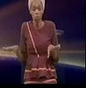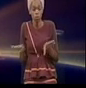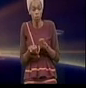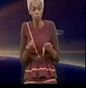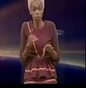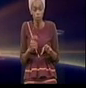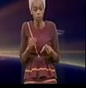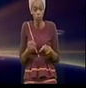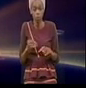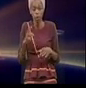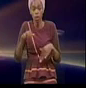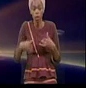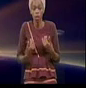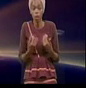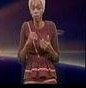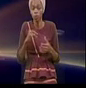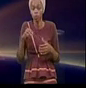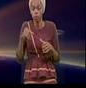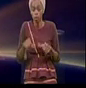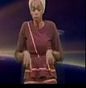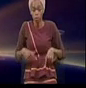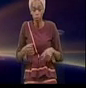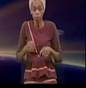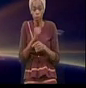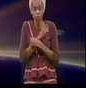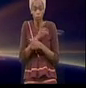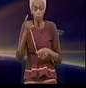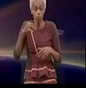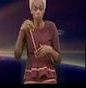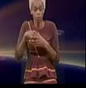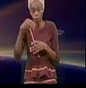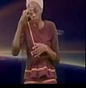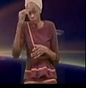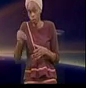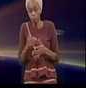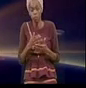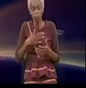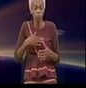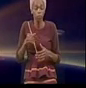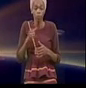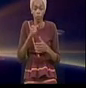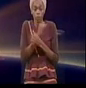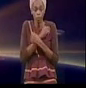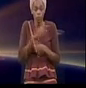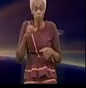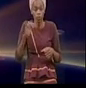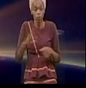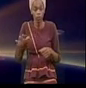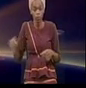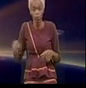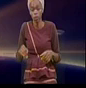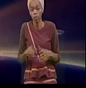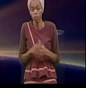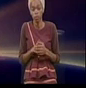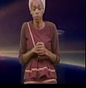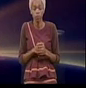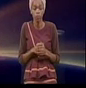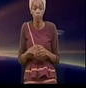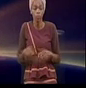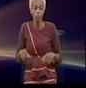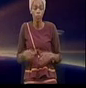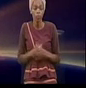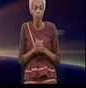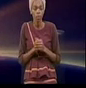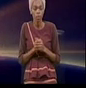him? My little children, let us not love in word, neither in tongue, but in deed and in truth.